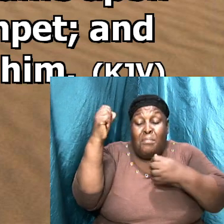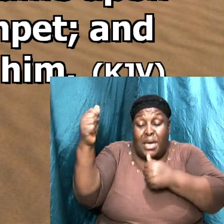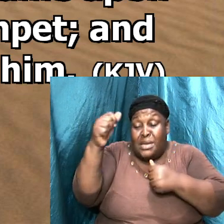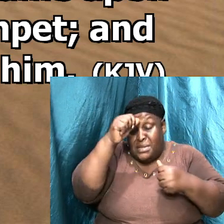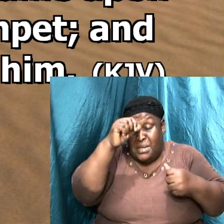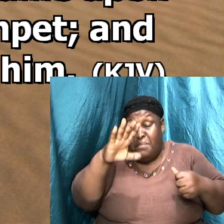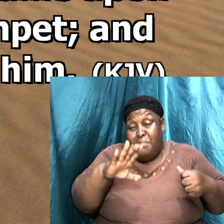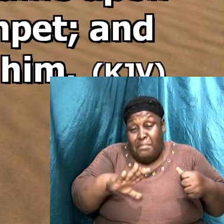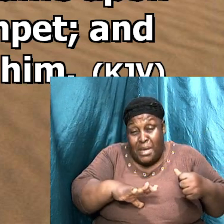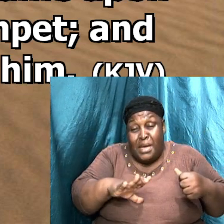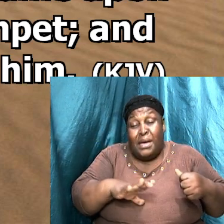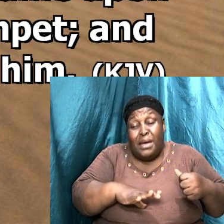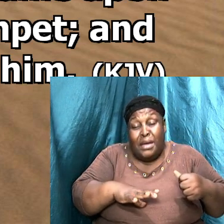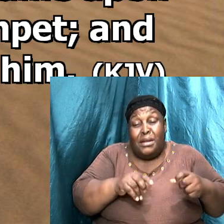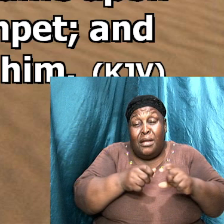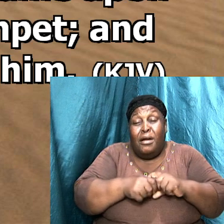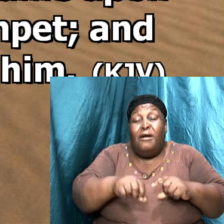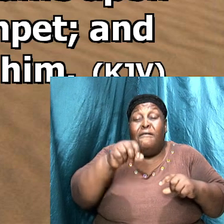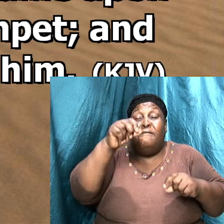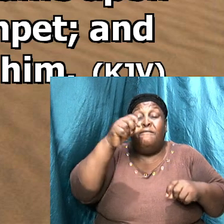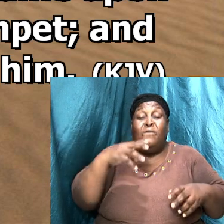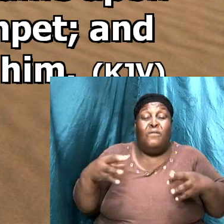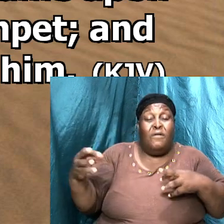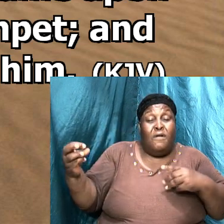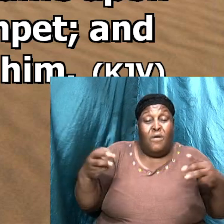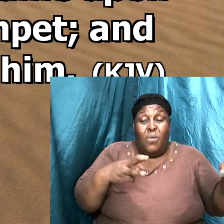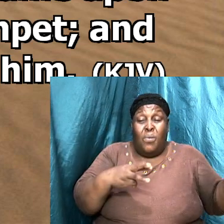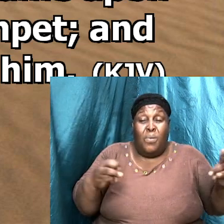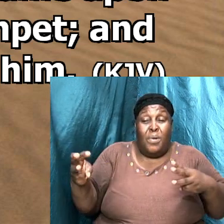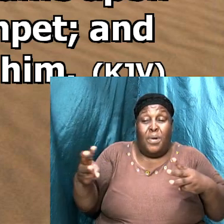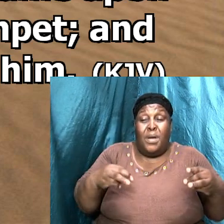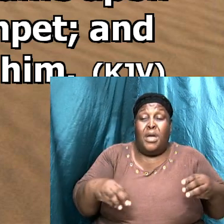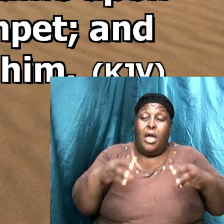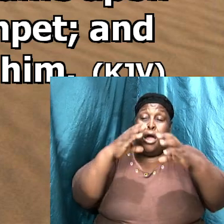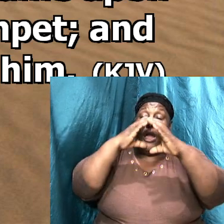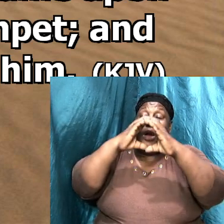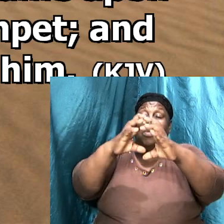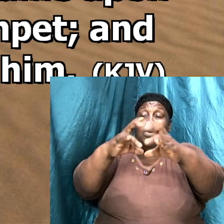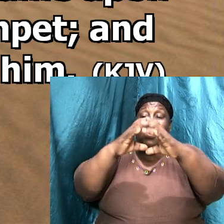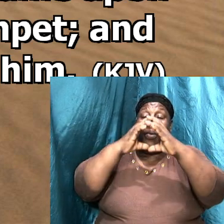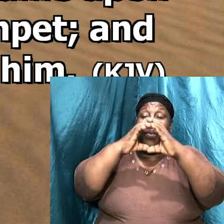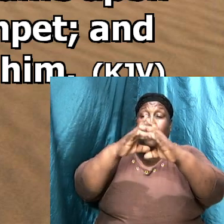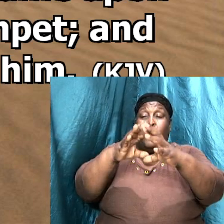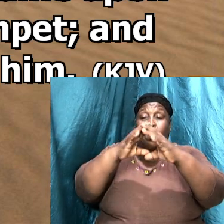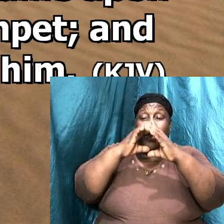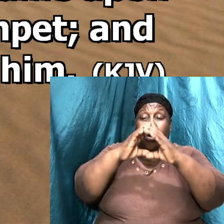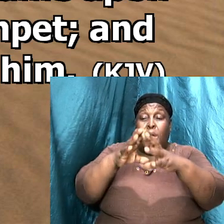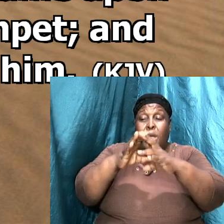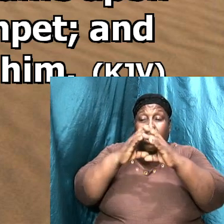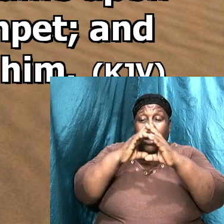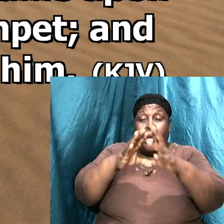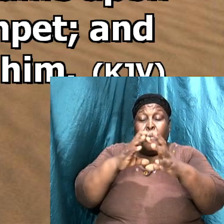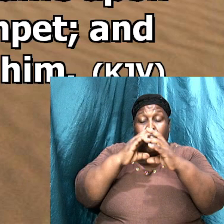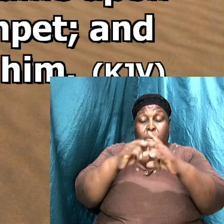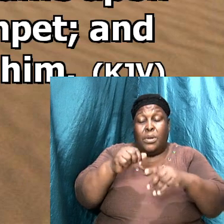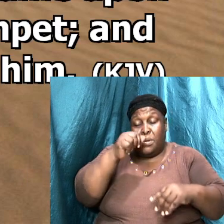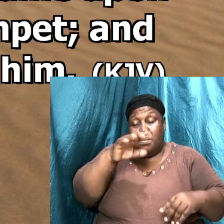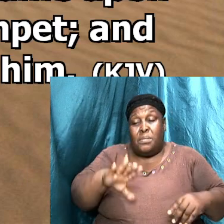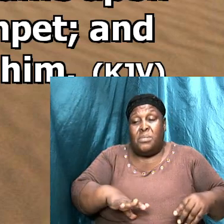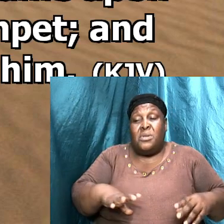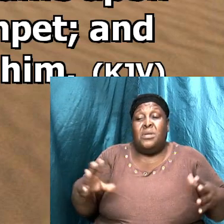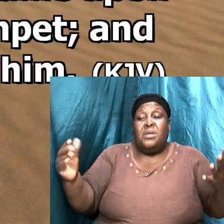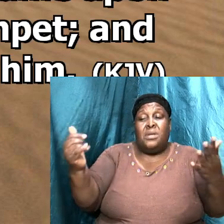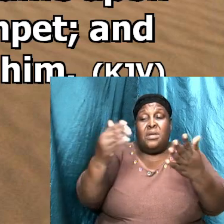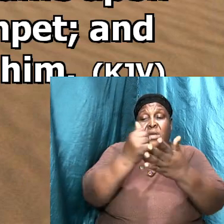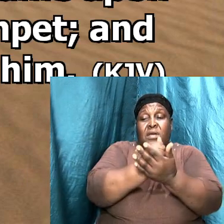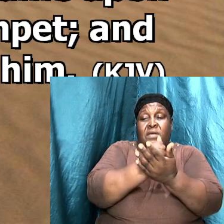Lord came upon Gideon. And he blew a trumpet and Abiza was gathered unto him.